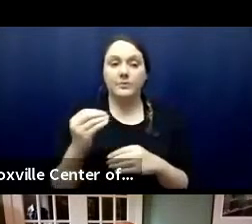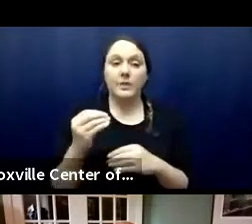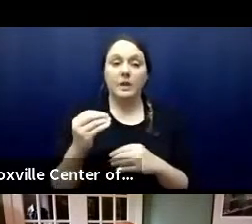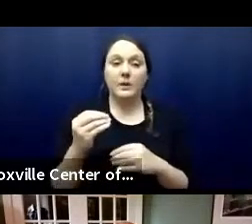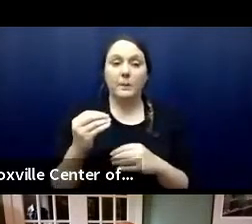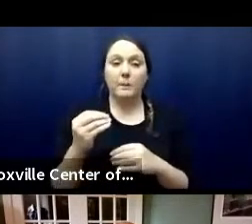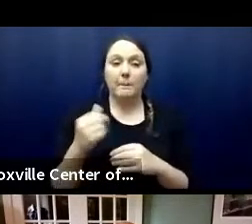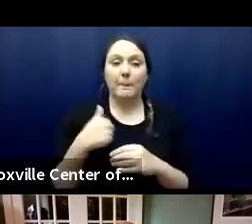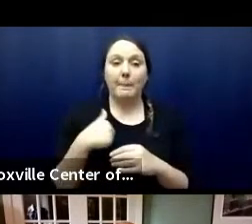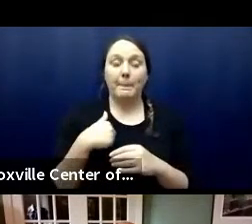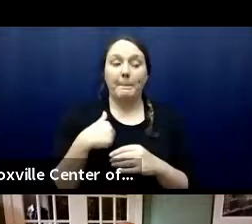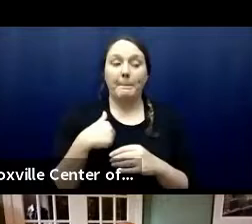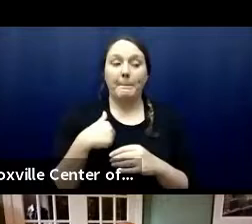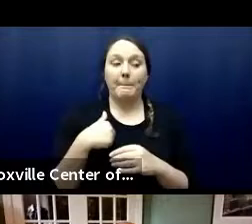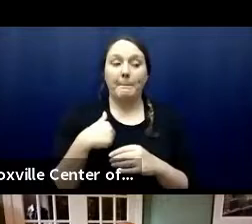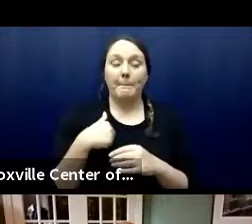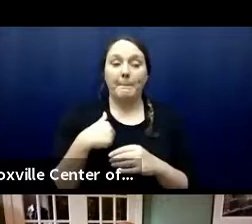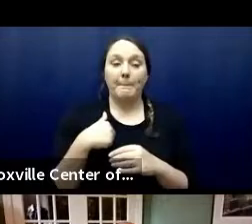I